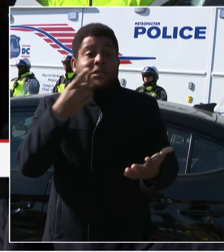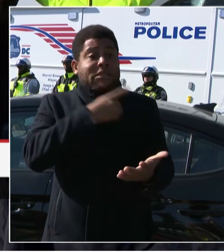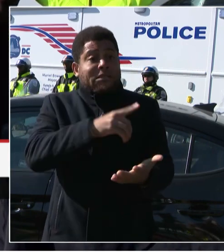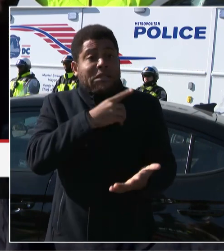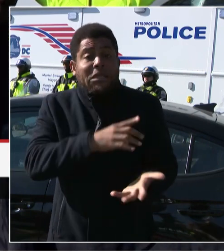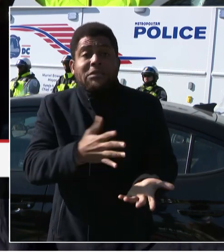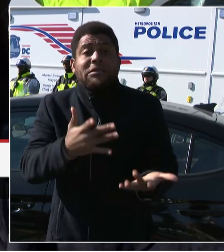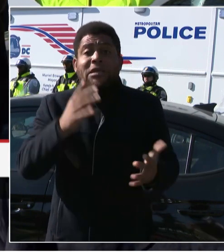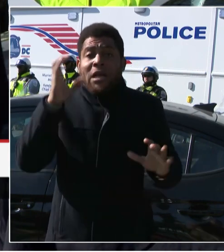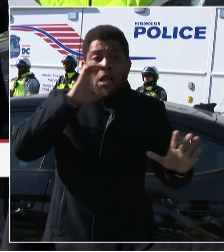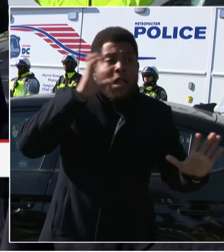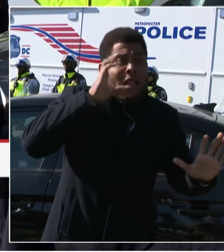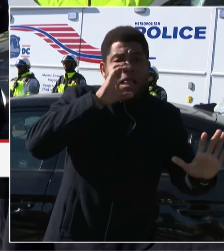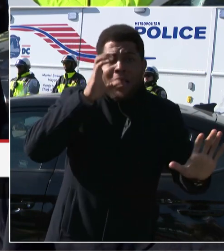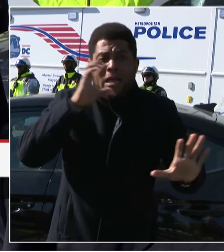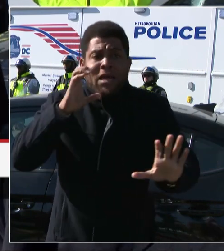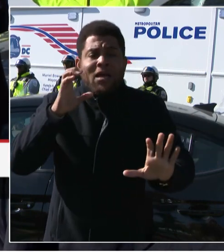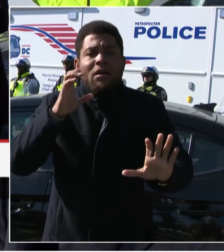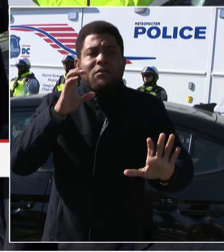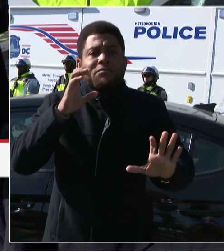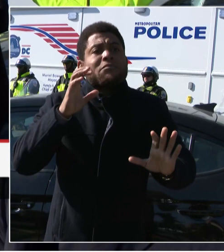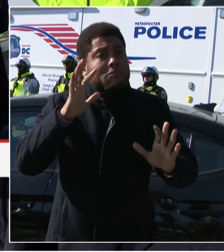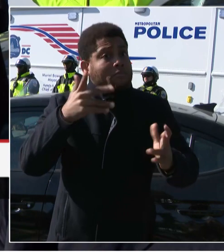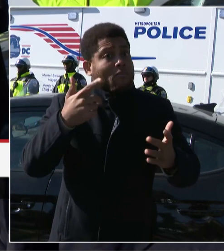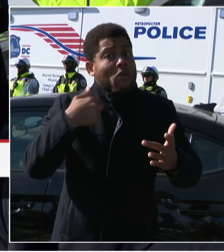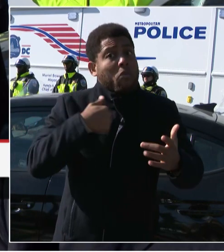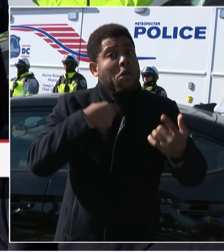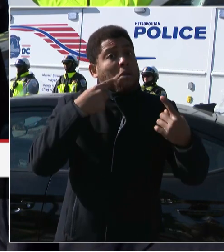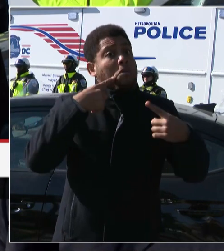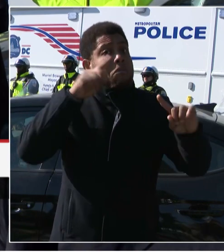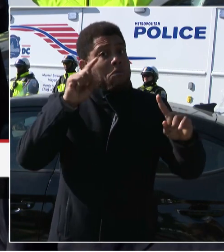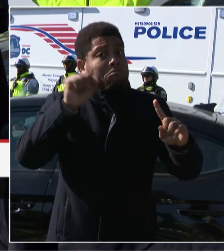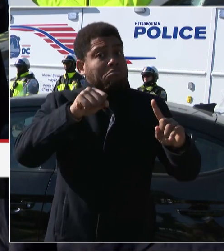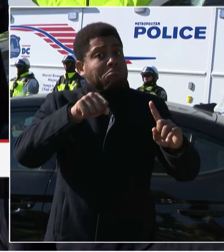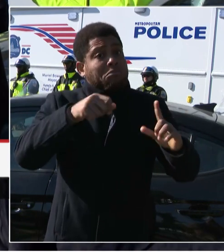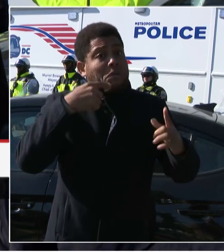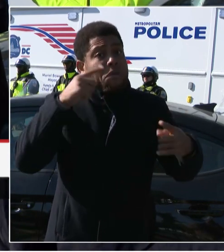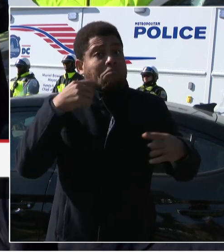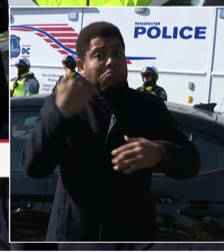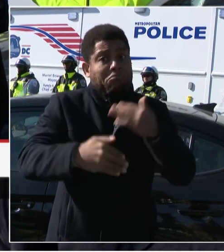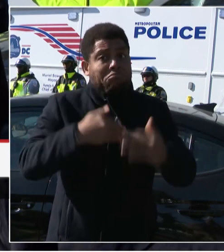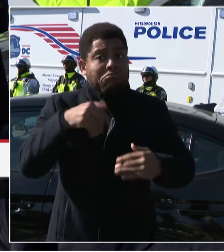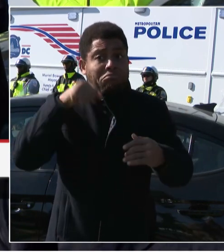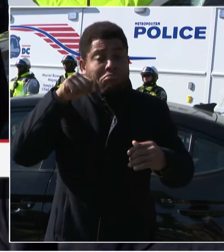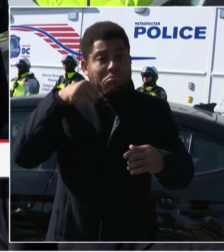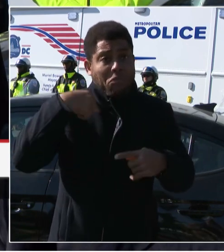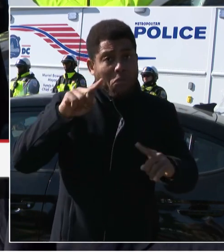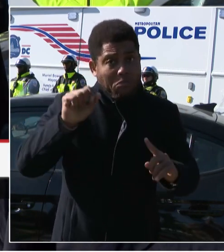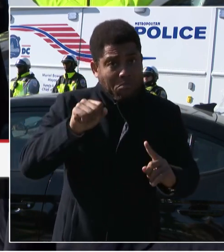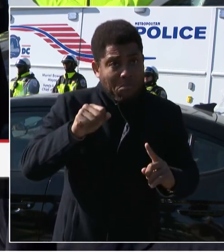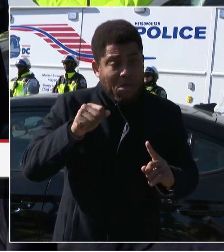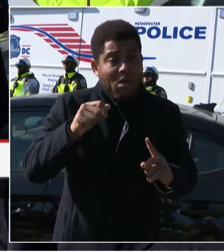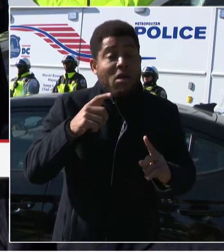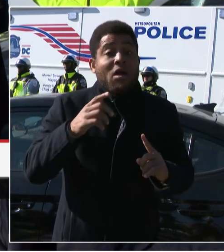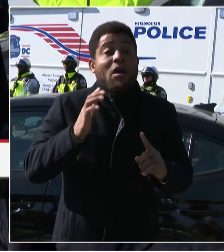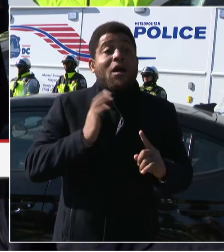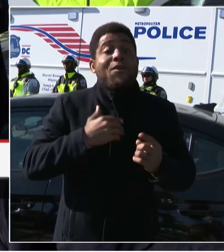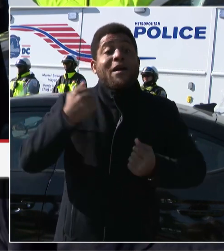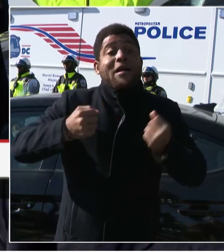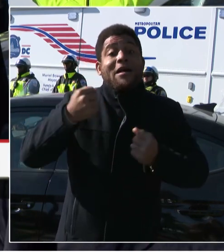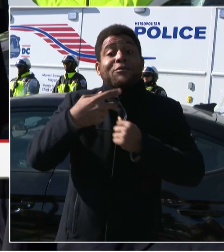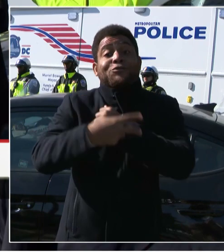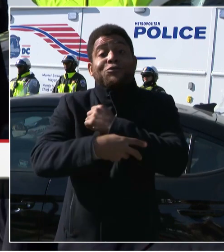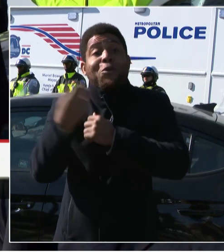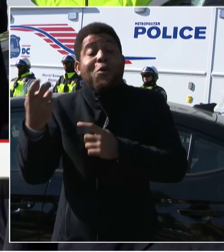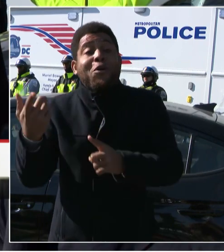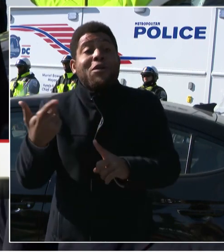able to make some progress in holding people accountable. Our carjacking, motor vehicle thefts, and unlawful use of vehicles